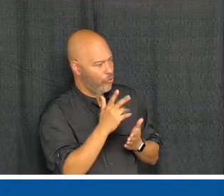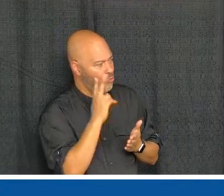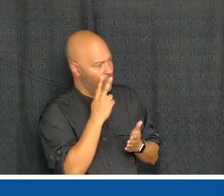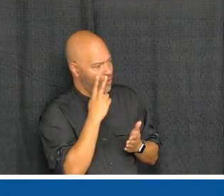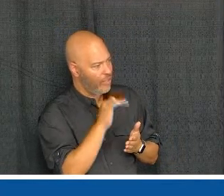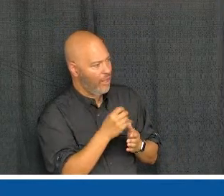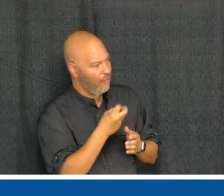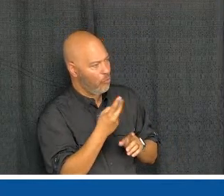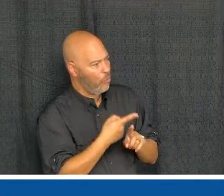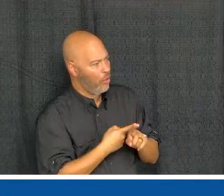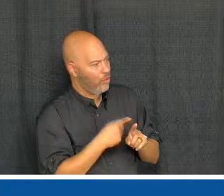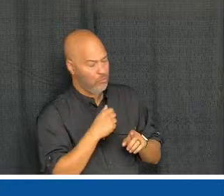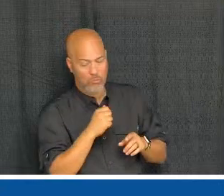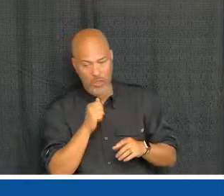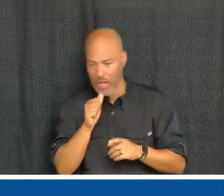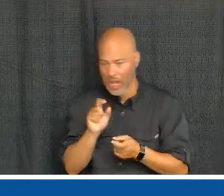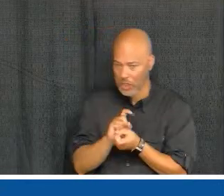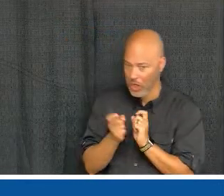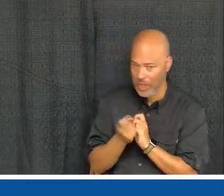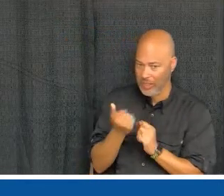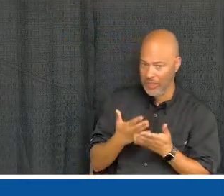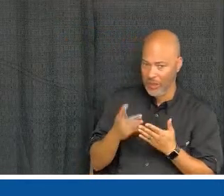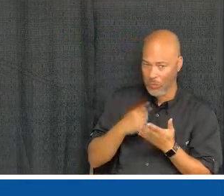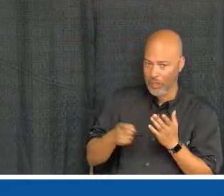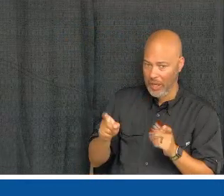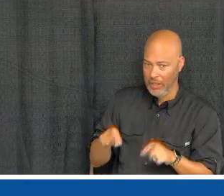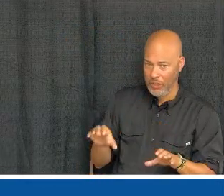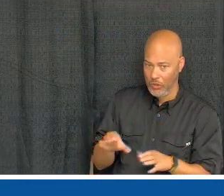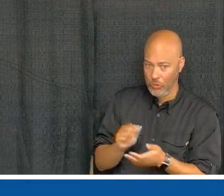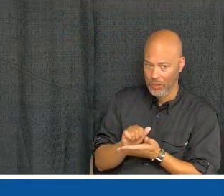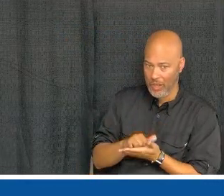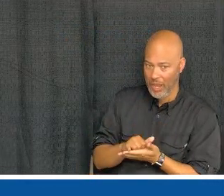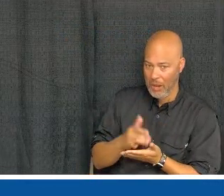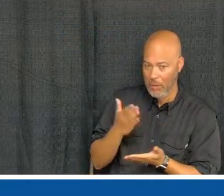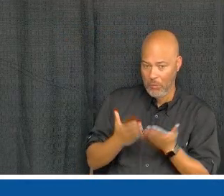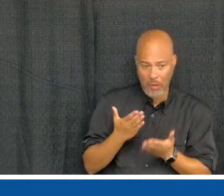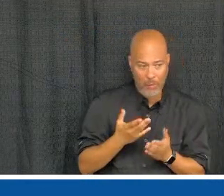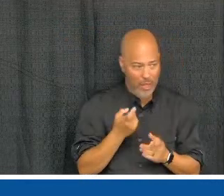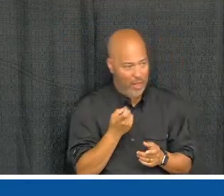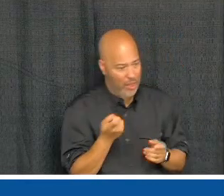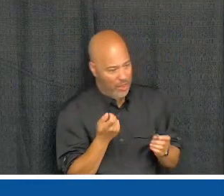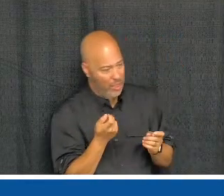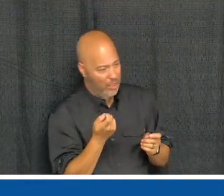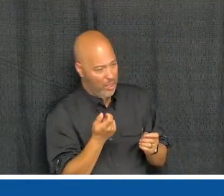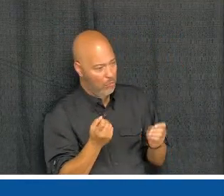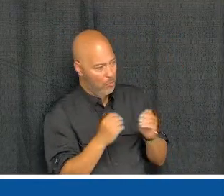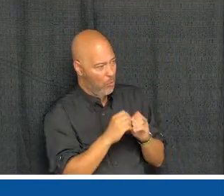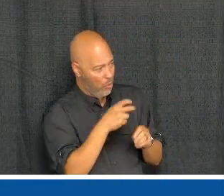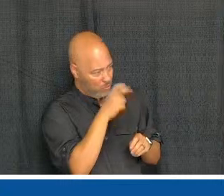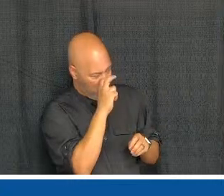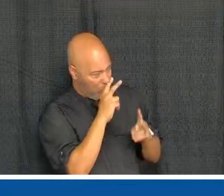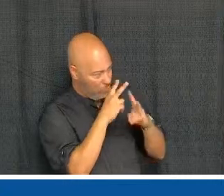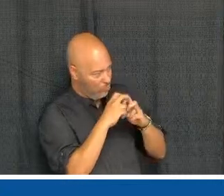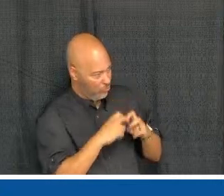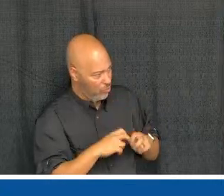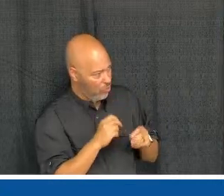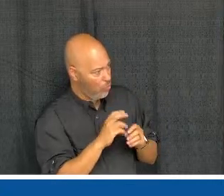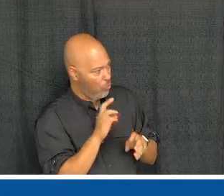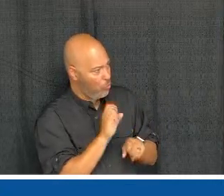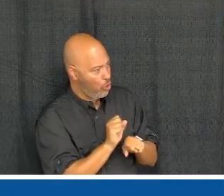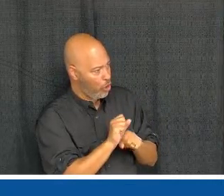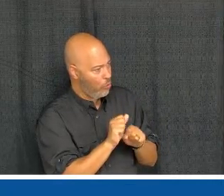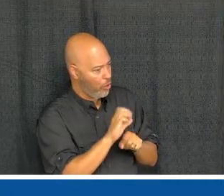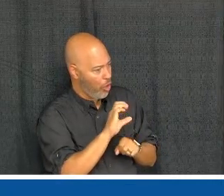couple months. It wouldn't change anything for what they have to do with that? Probably a little more rigor in the analysis, working with archives